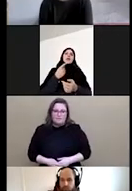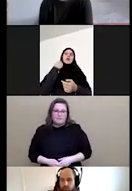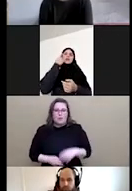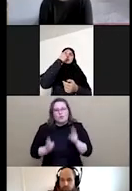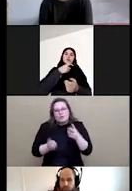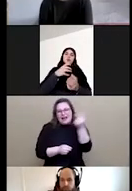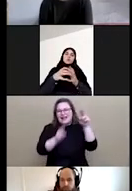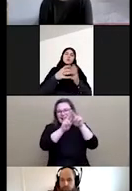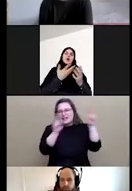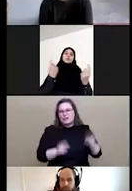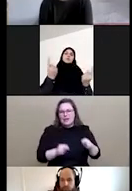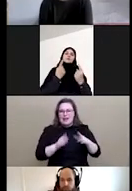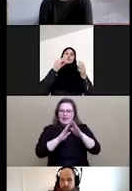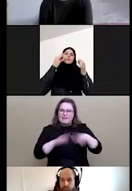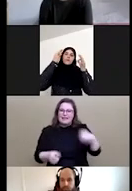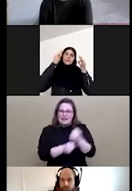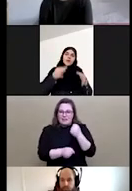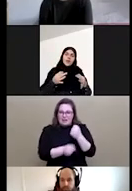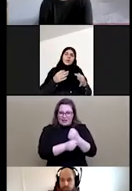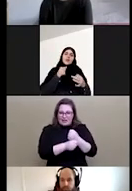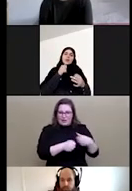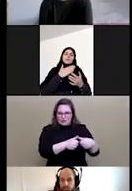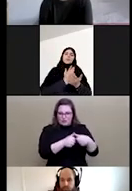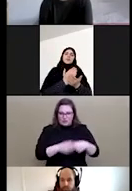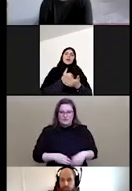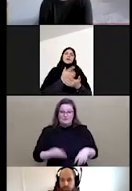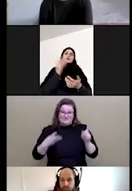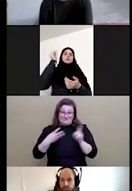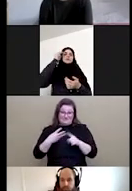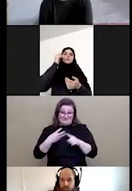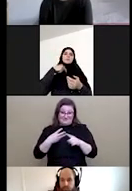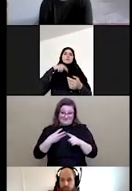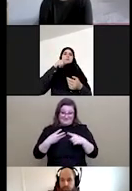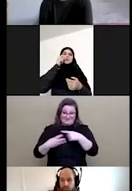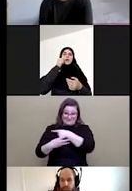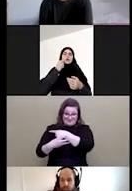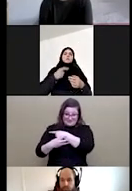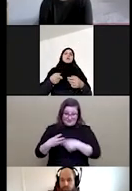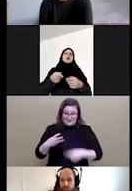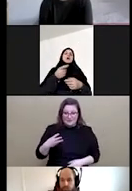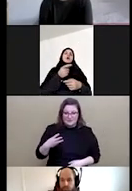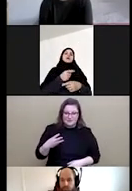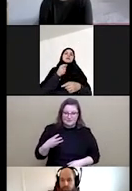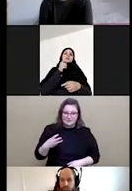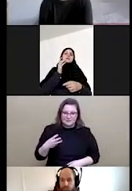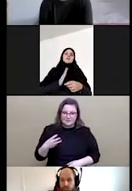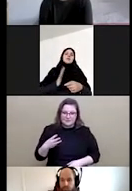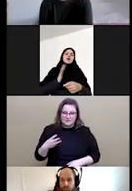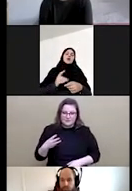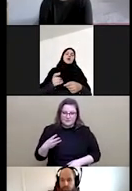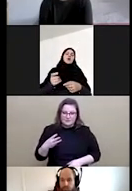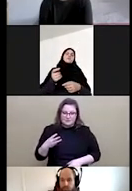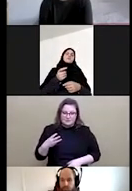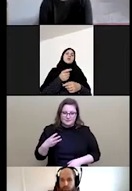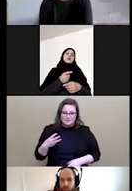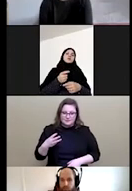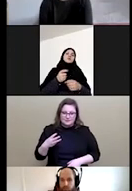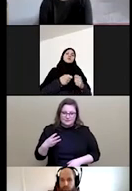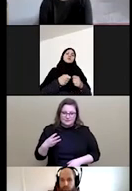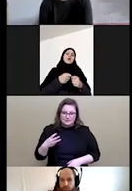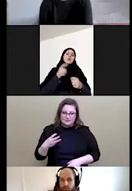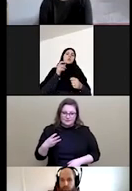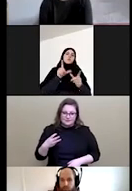BIH. Where possible, consider participating in available project calls for proposals in the area of peace